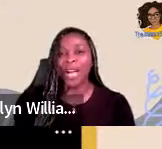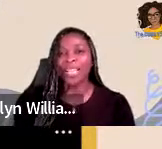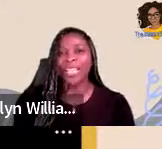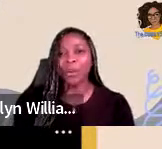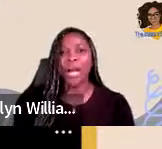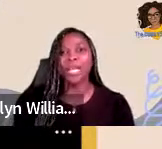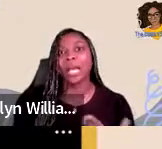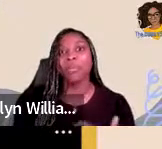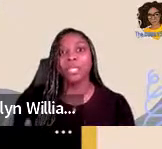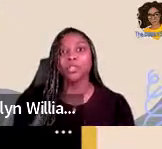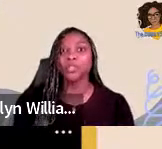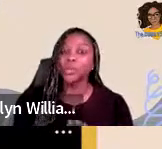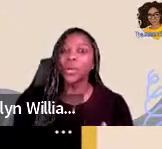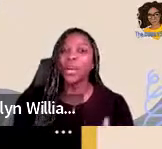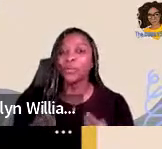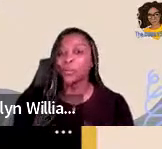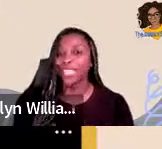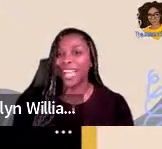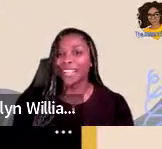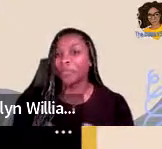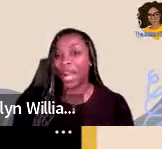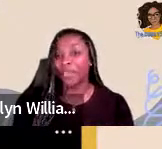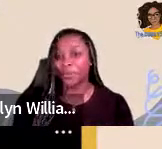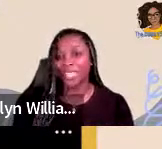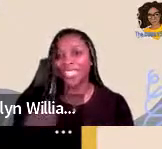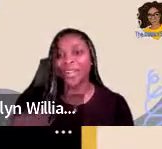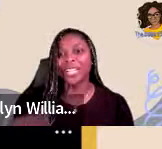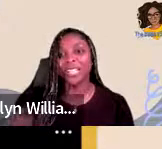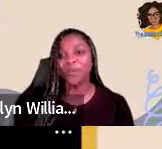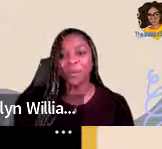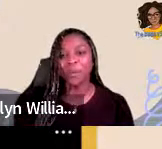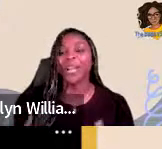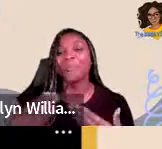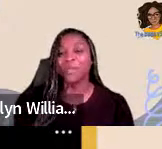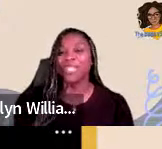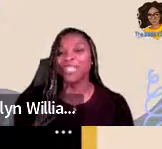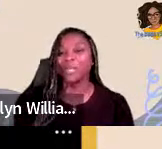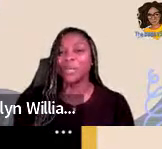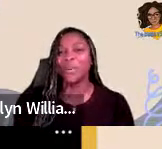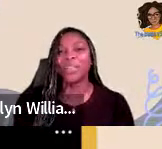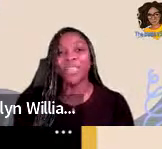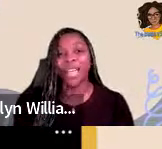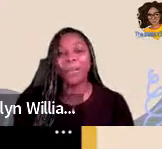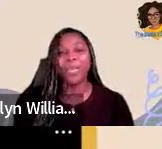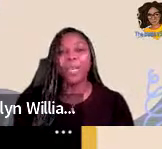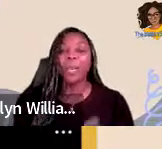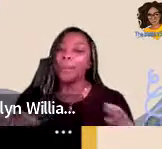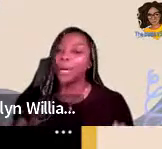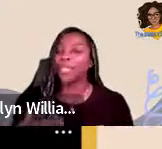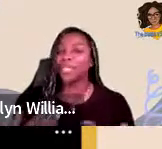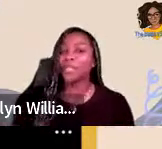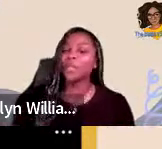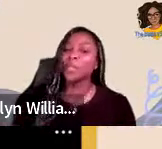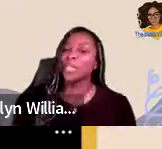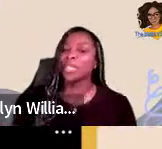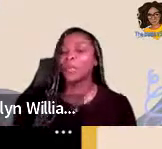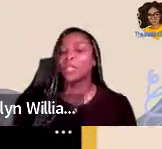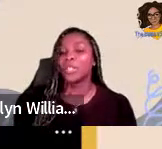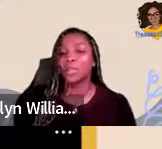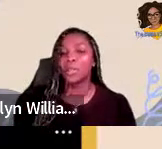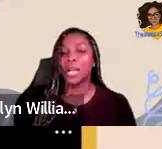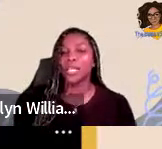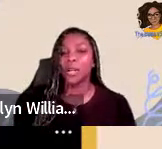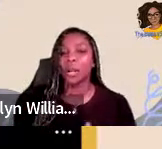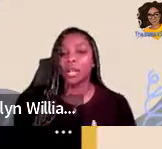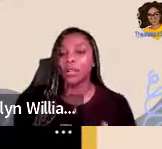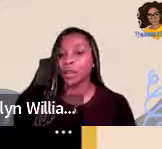putting out content-wise that wasn't true really kind of bothered me. So I did my part and posted a little bit about that. But the two images I'm going to